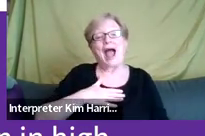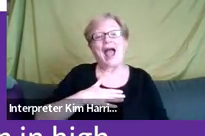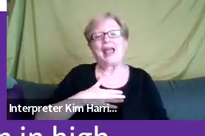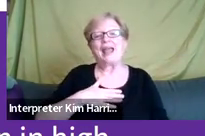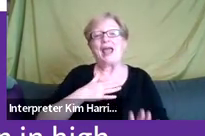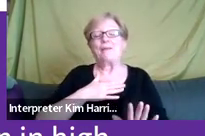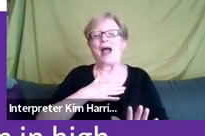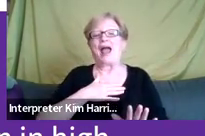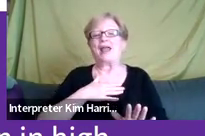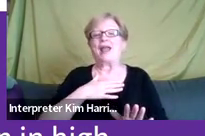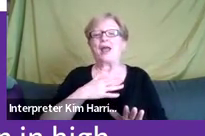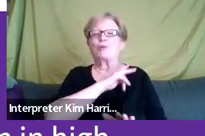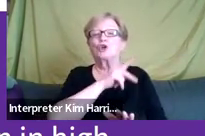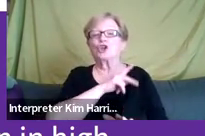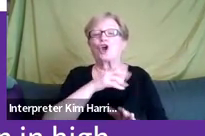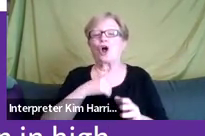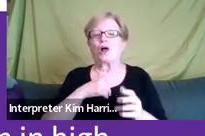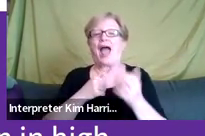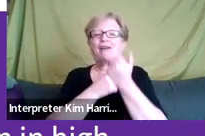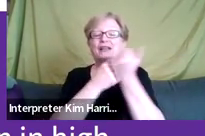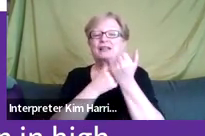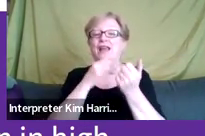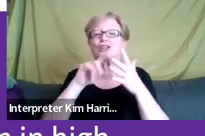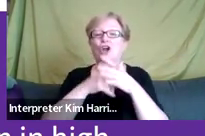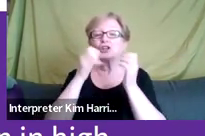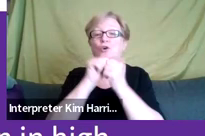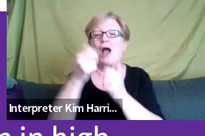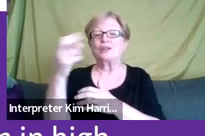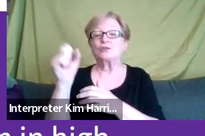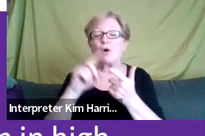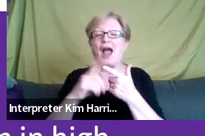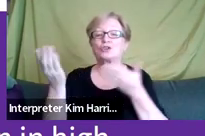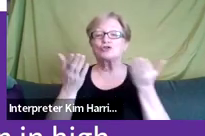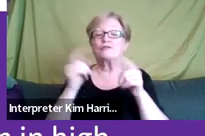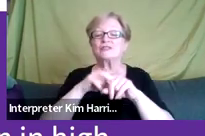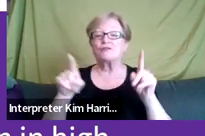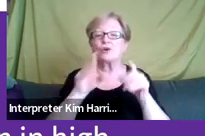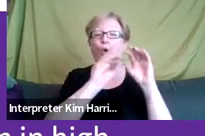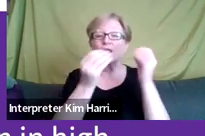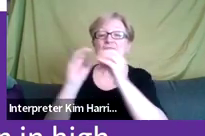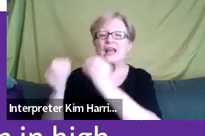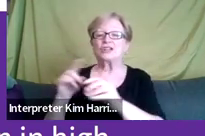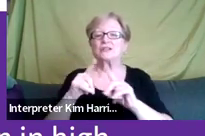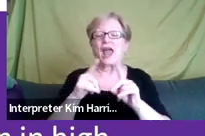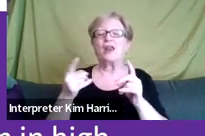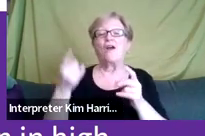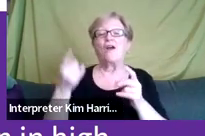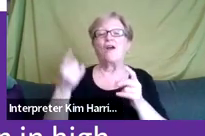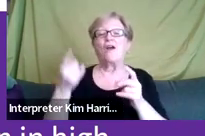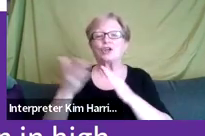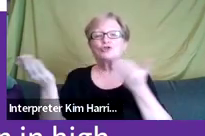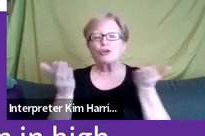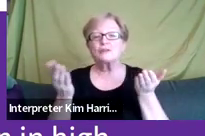start until high school, where I served on different organizations that provided community service. I was also